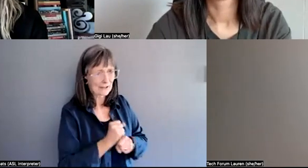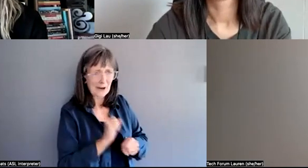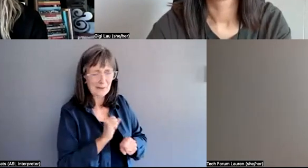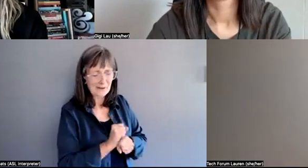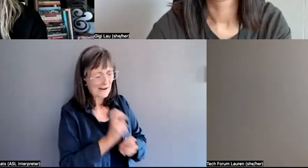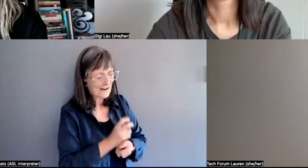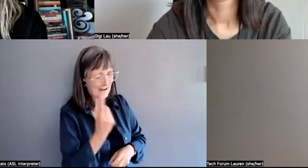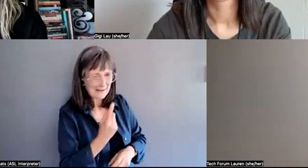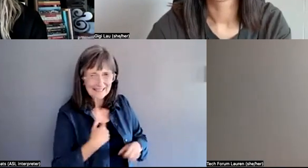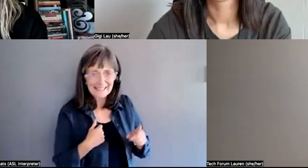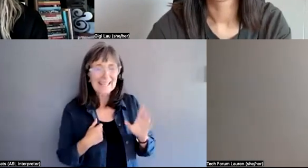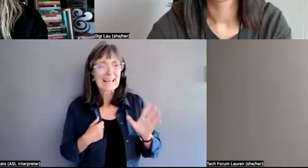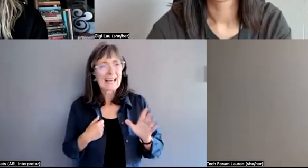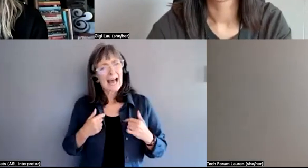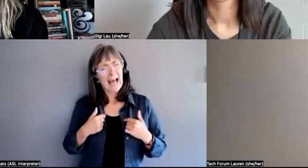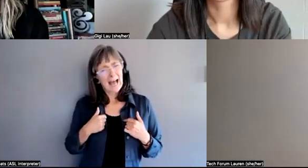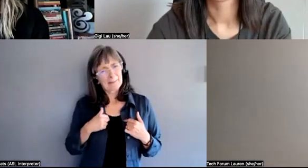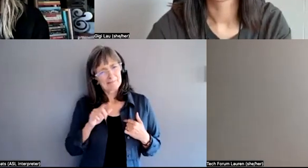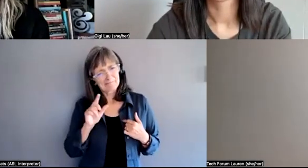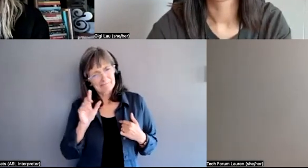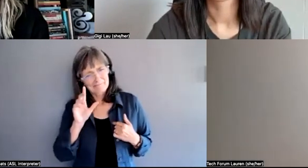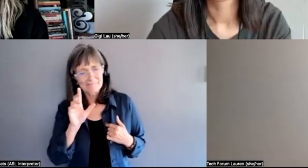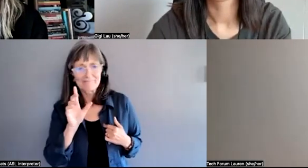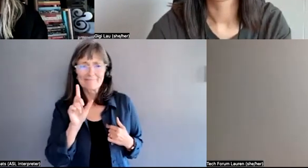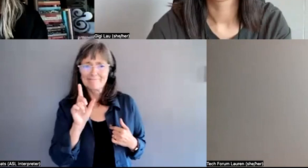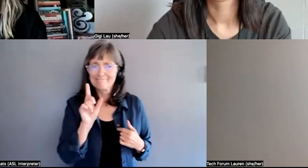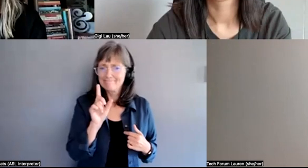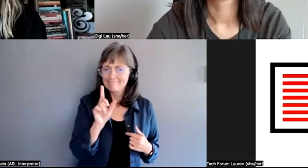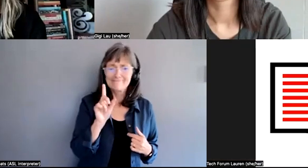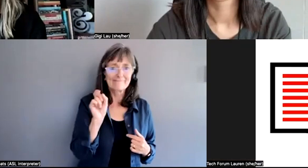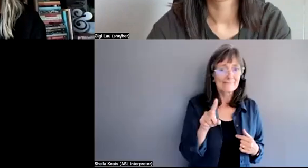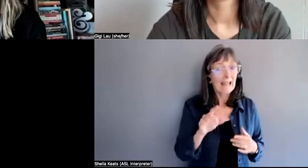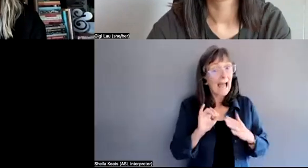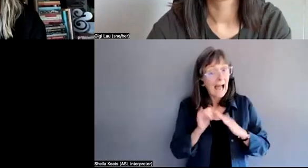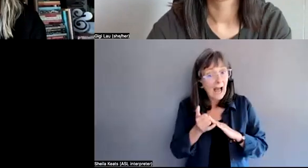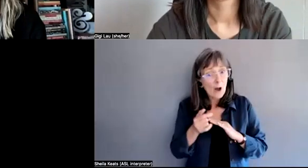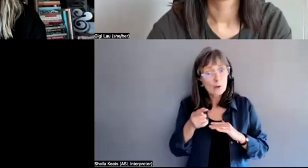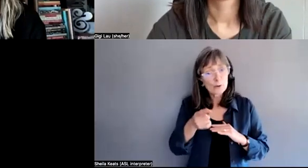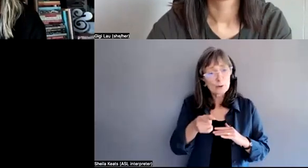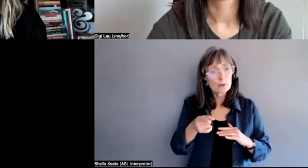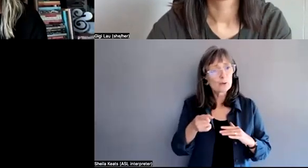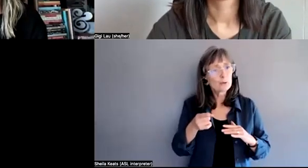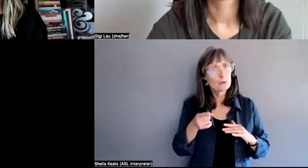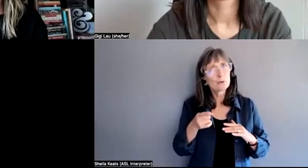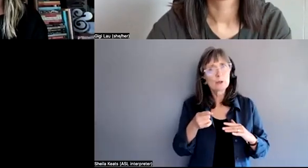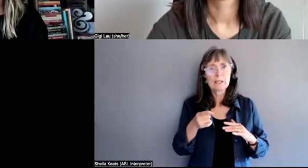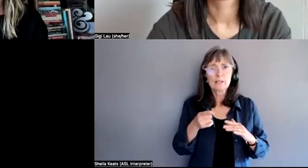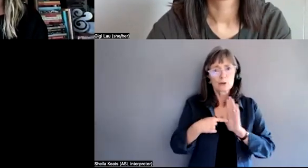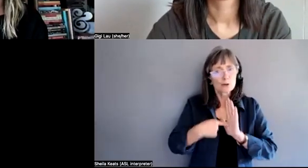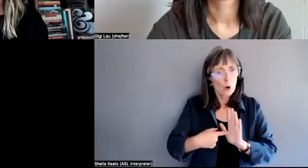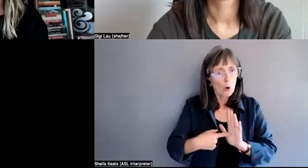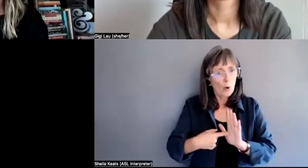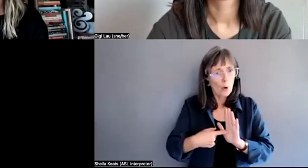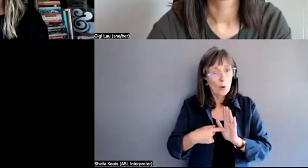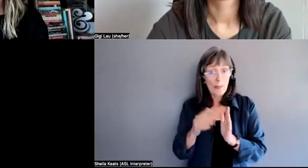I'm interested in how you go about conveying the idea that this is a book from a particular genre without